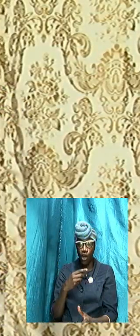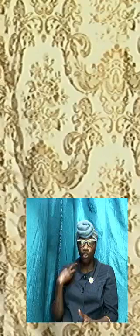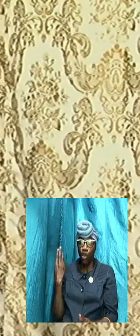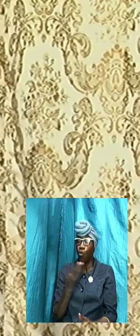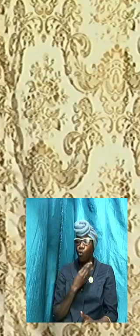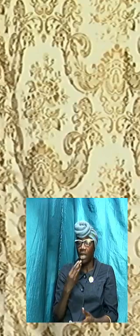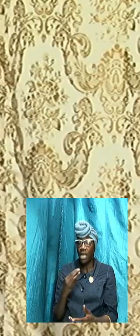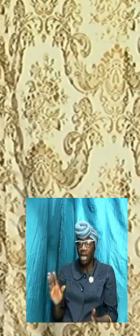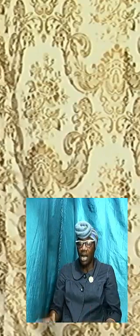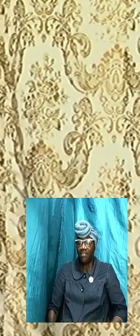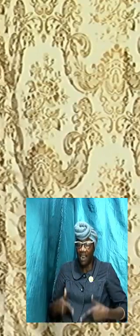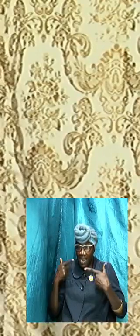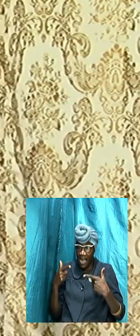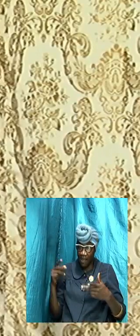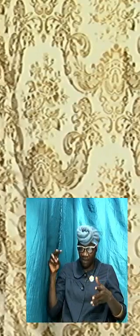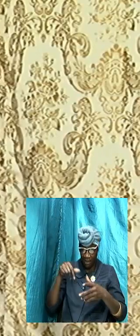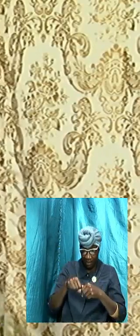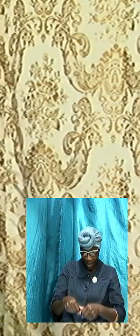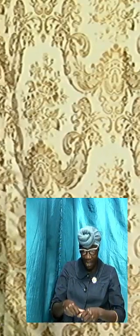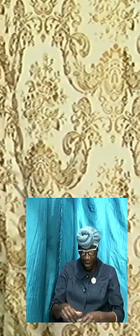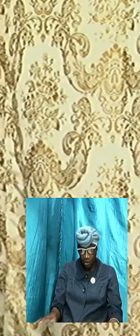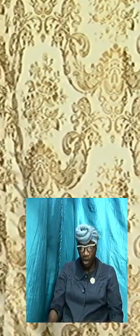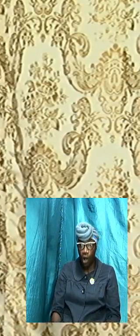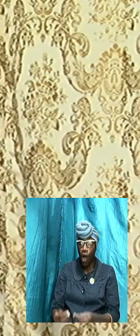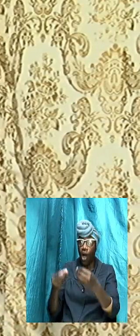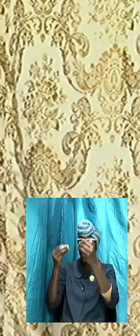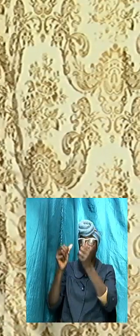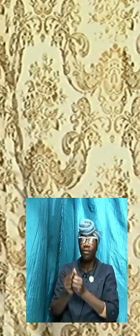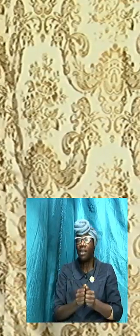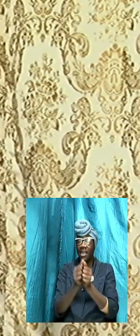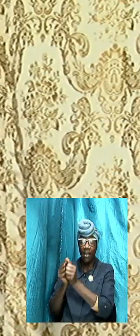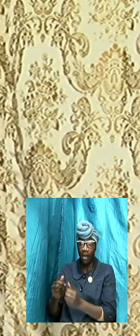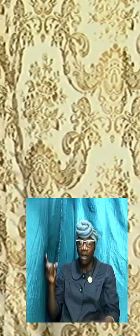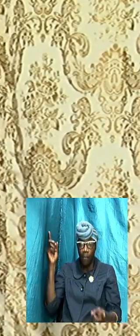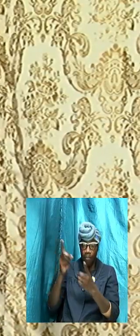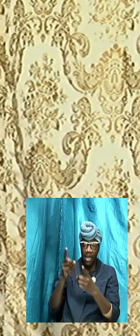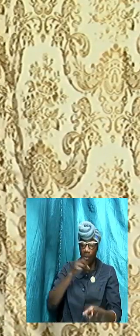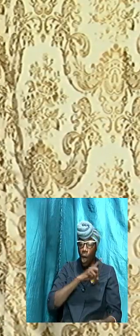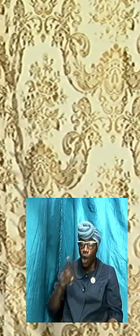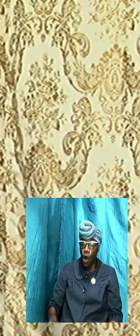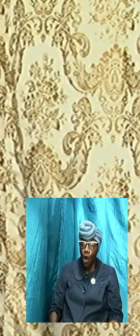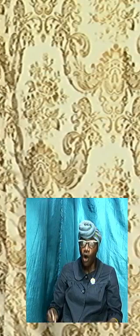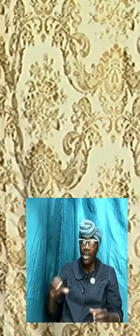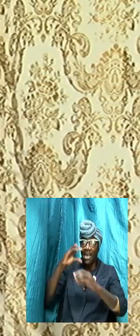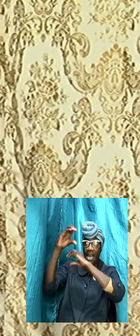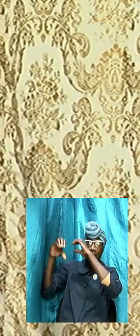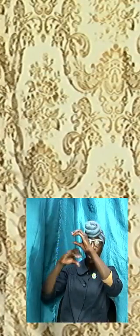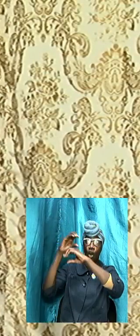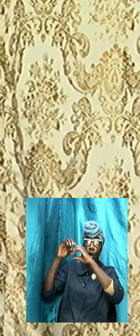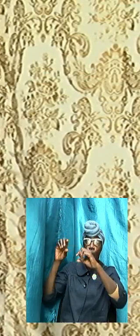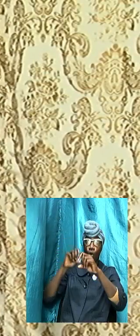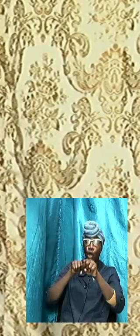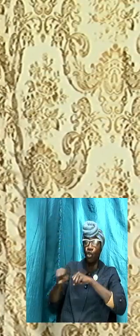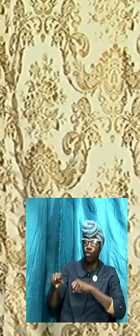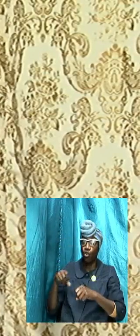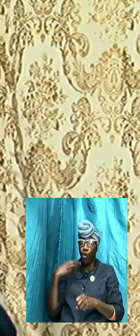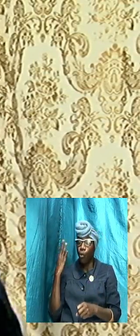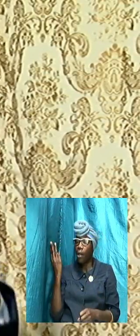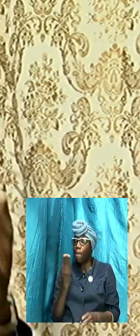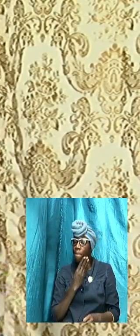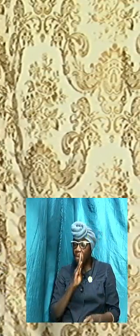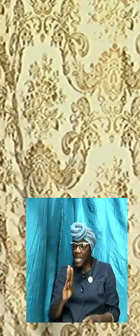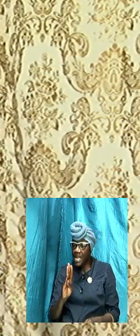be caught up together to meet the Lord in the clouds, and so shall we forever be with the Lord. But guess what? Not only that we